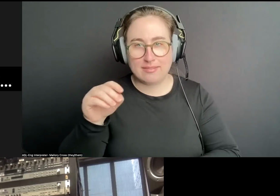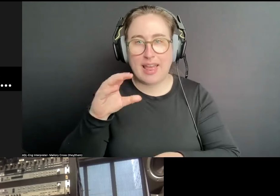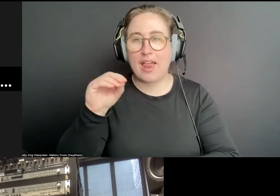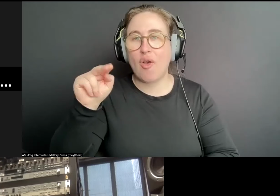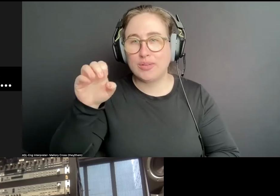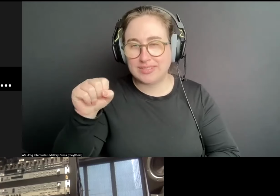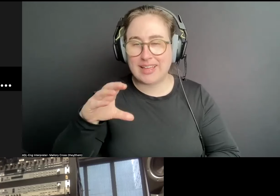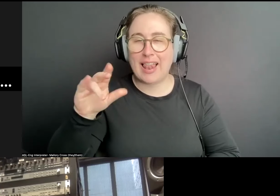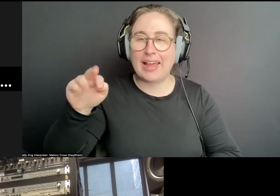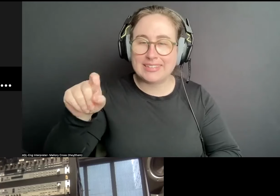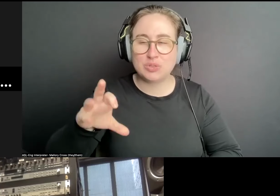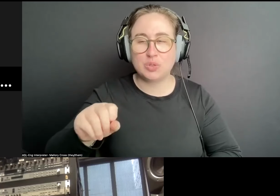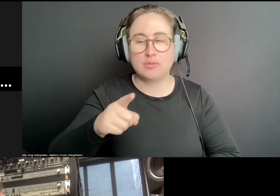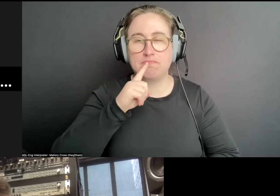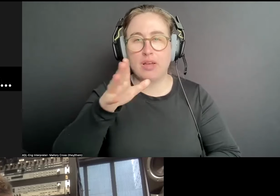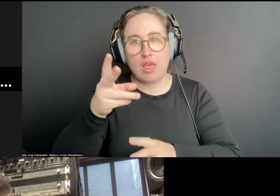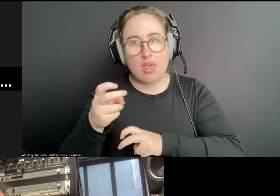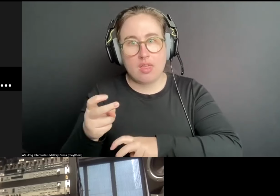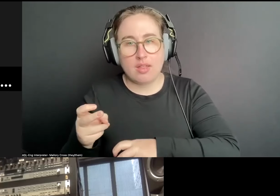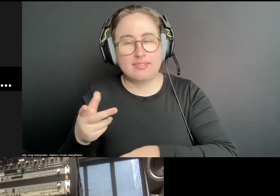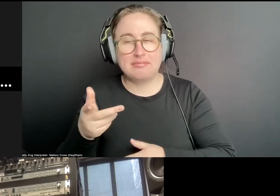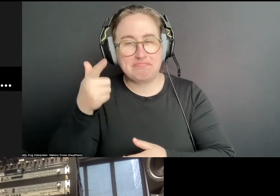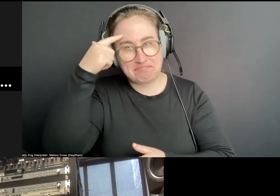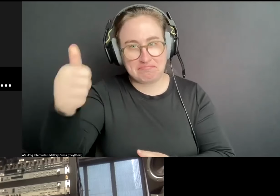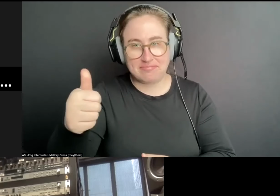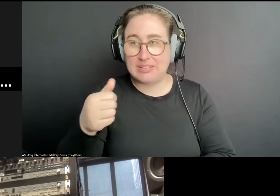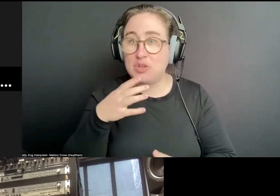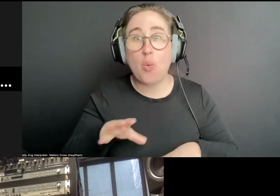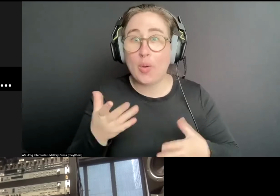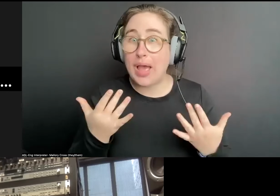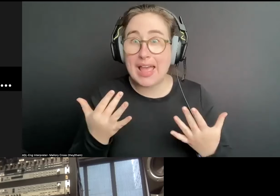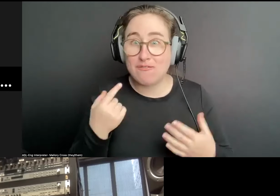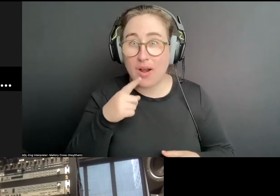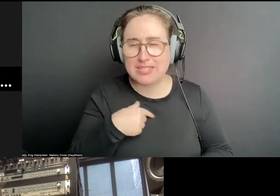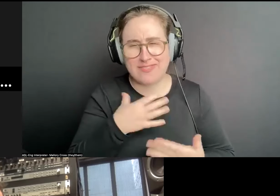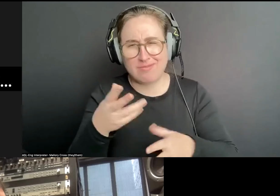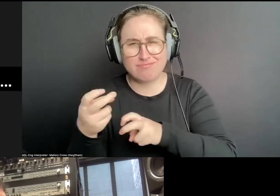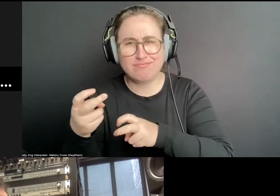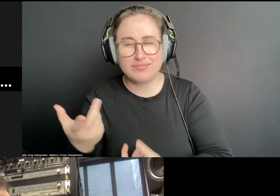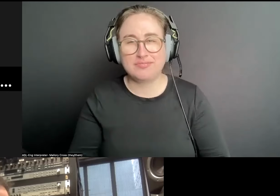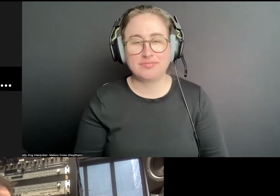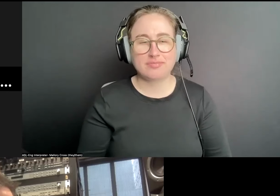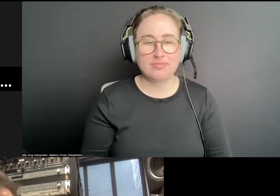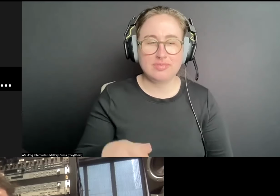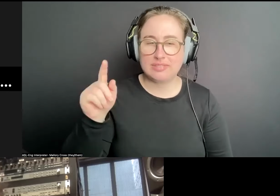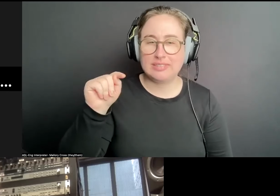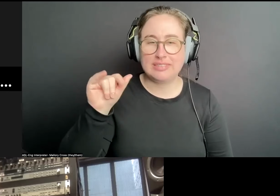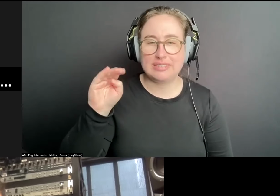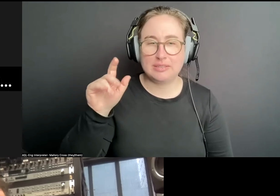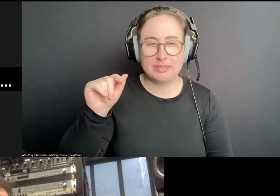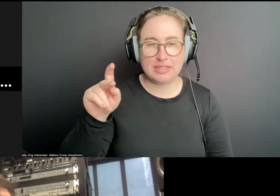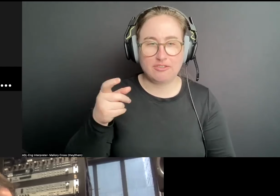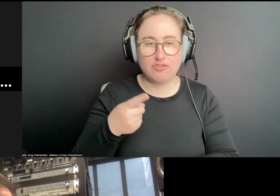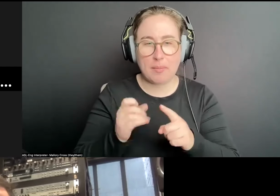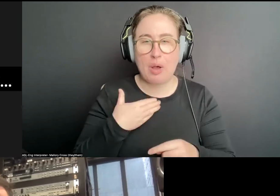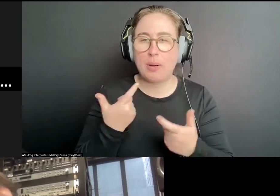the links and stuff, but grab what you can if you don't want to wait that long. And Tim Lake from our BAVC preservation